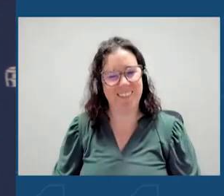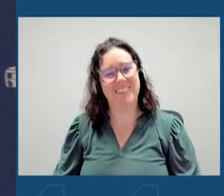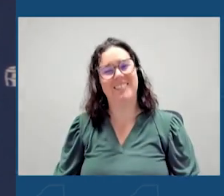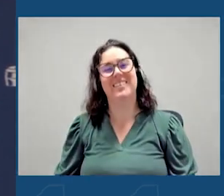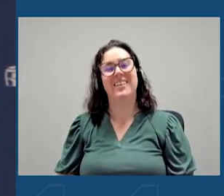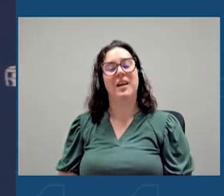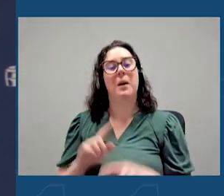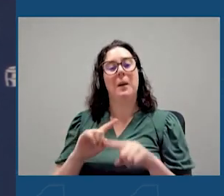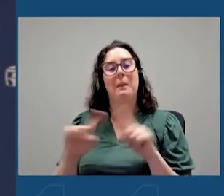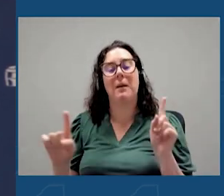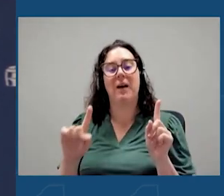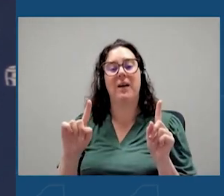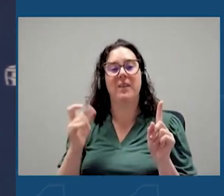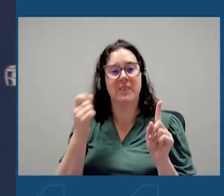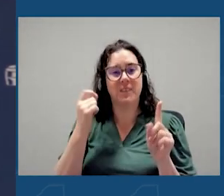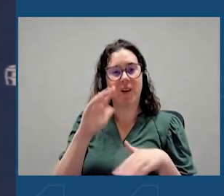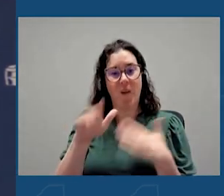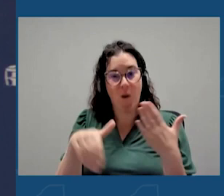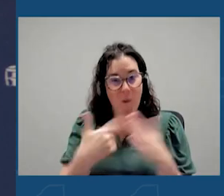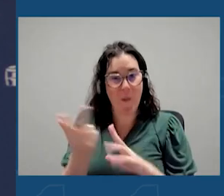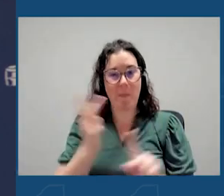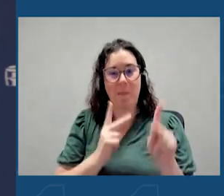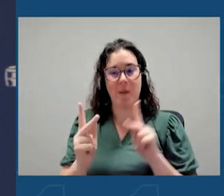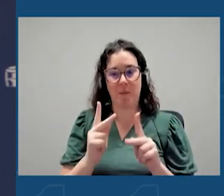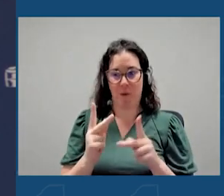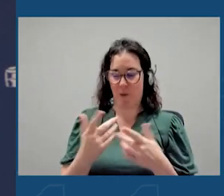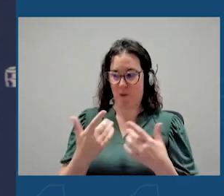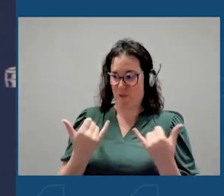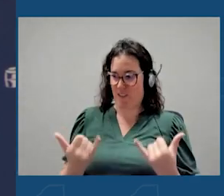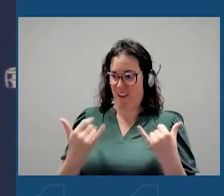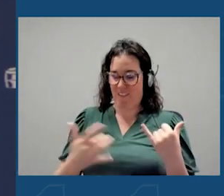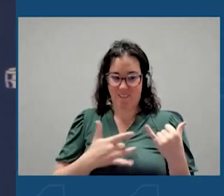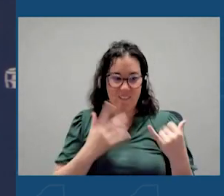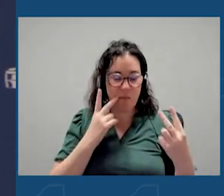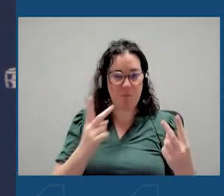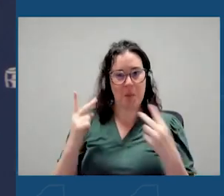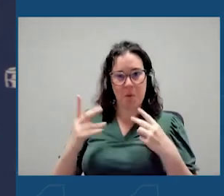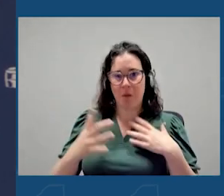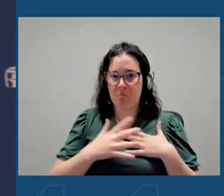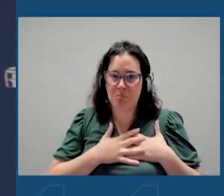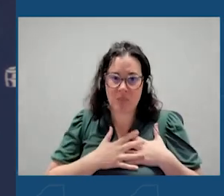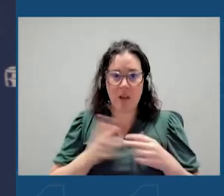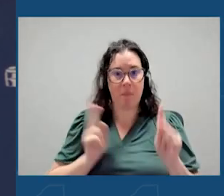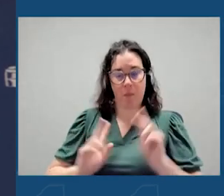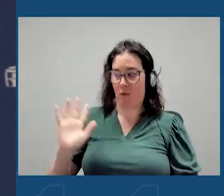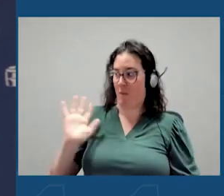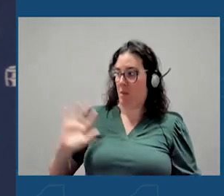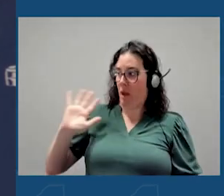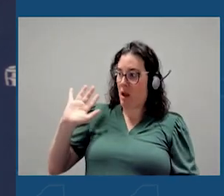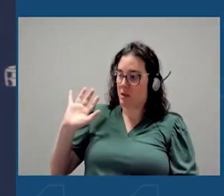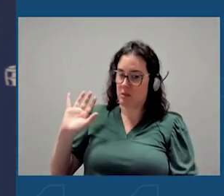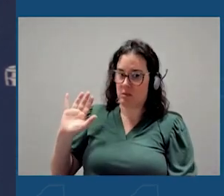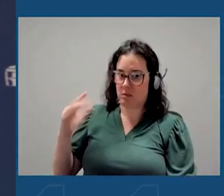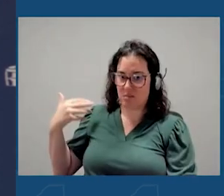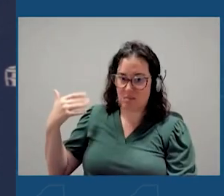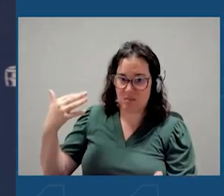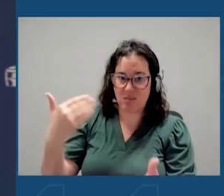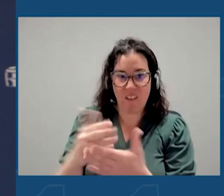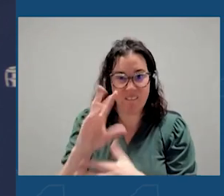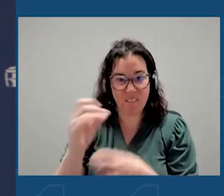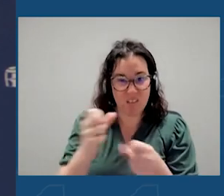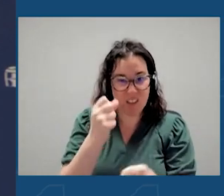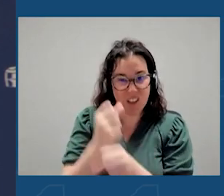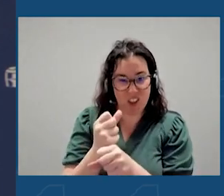But to all those who are making memories today and those from the past 50 years on